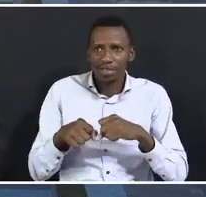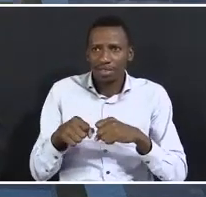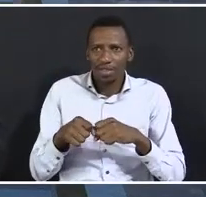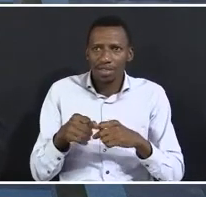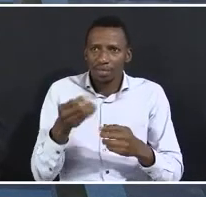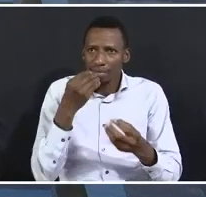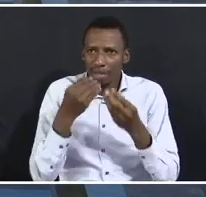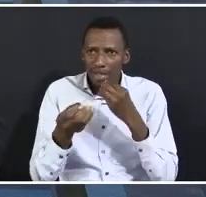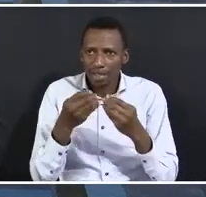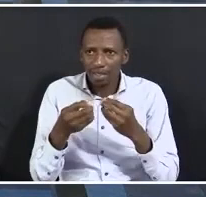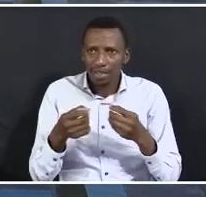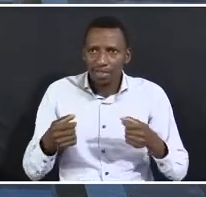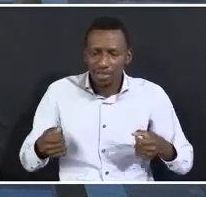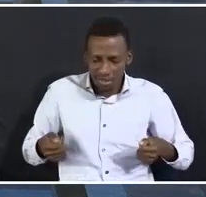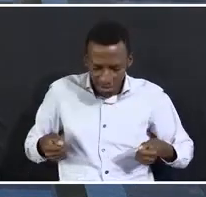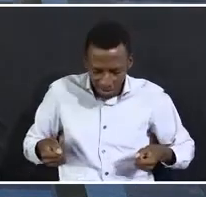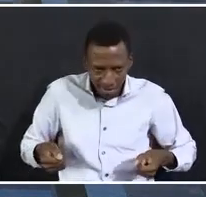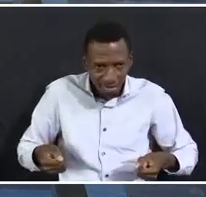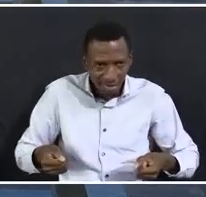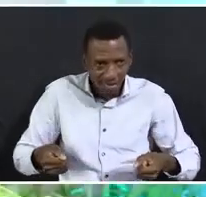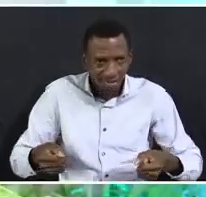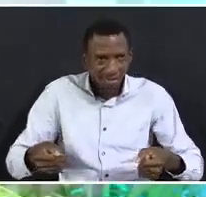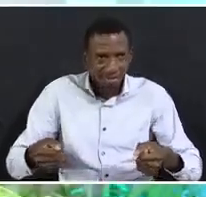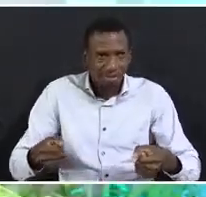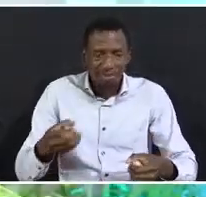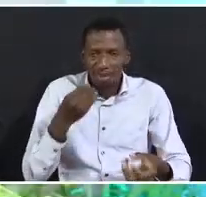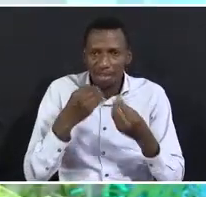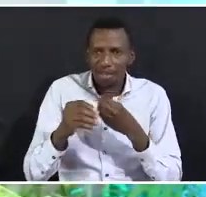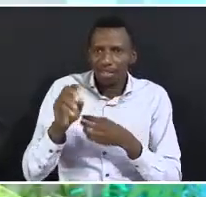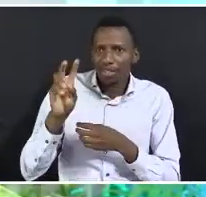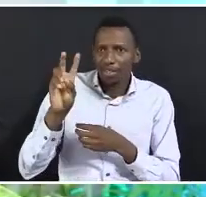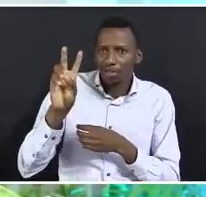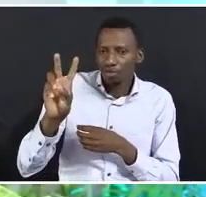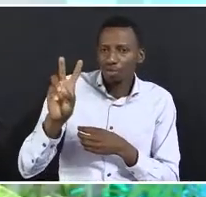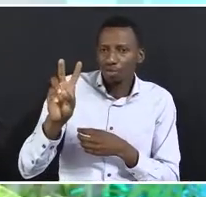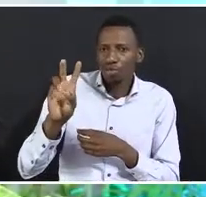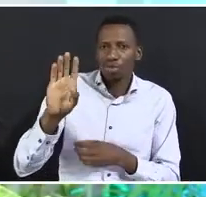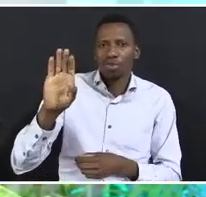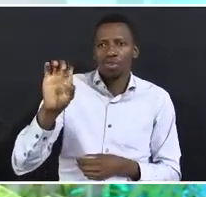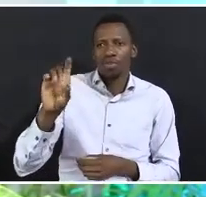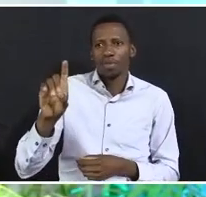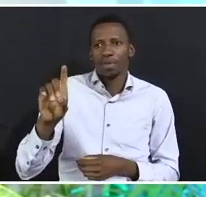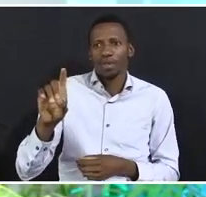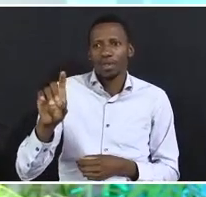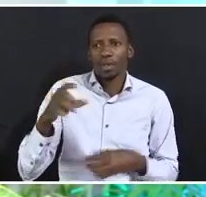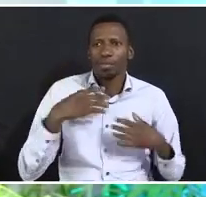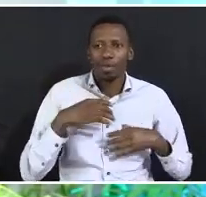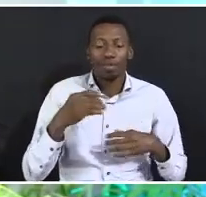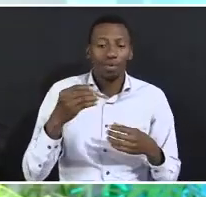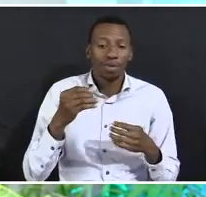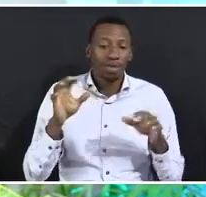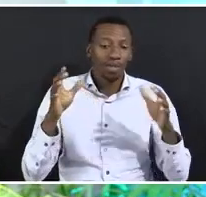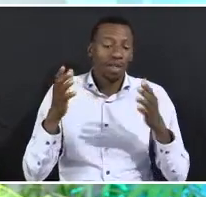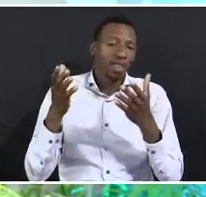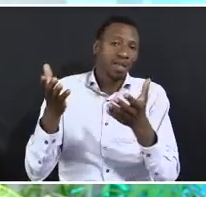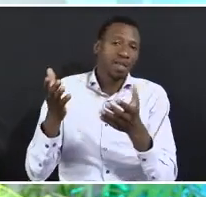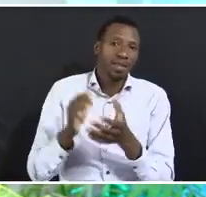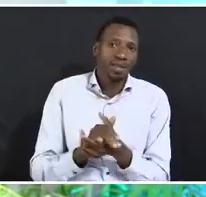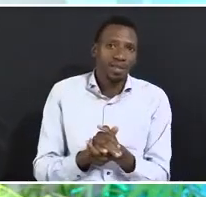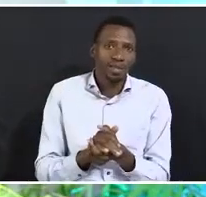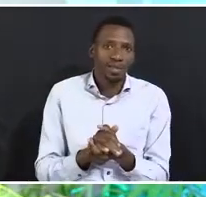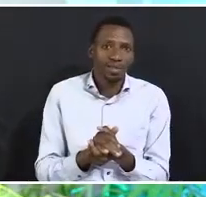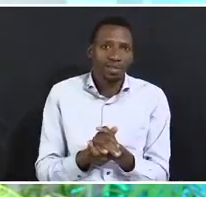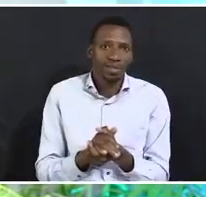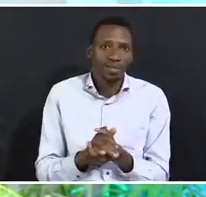trolleys, eating 2 metallic beds, eating 1 coffin. He celebrated there. Another